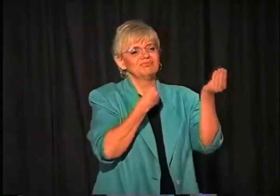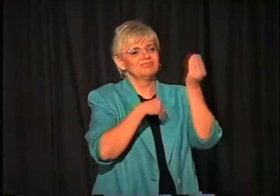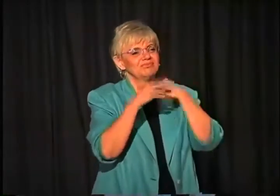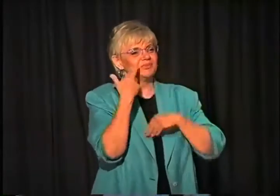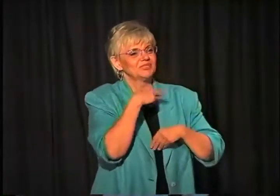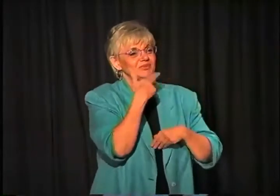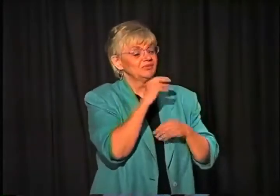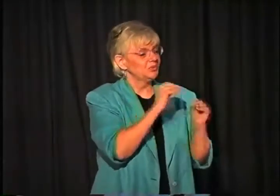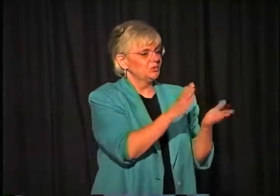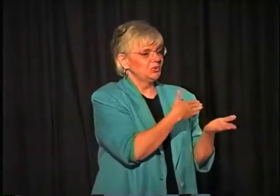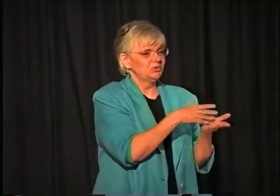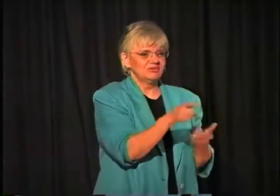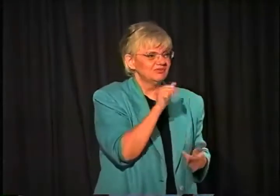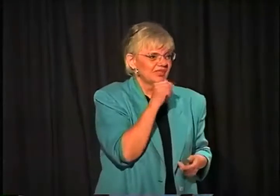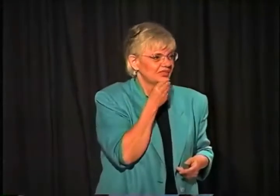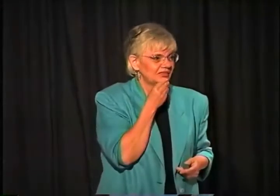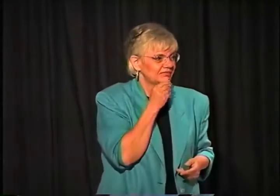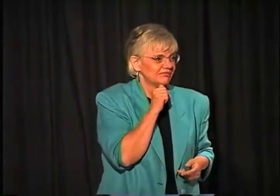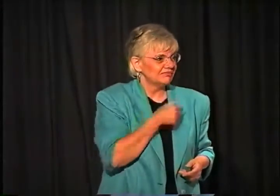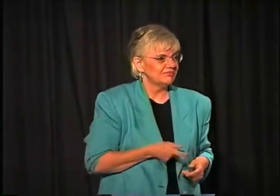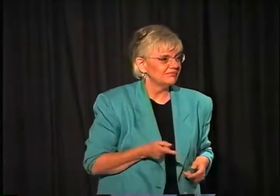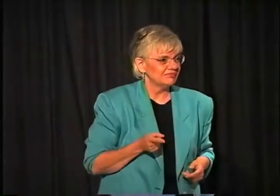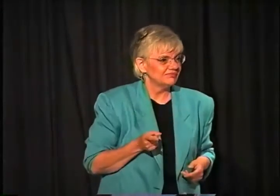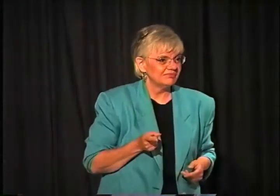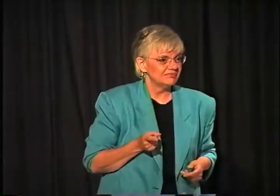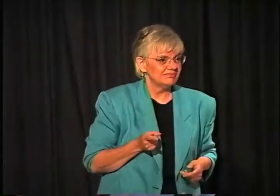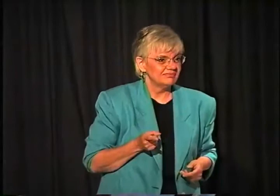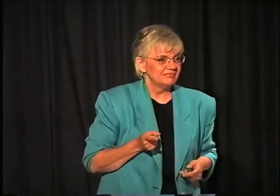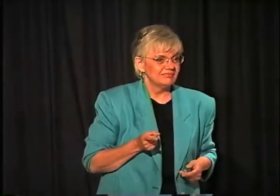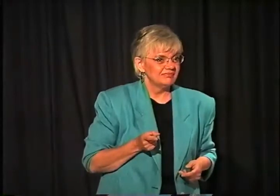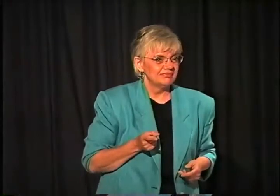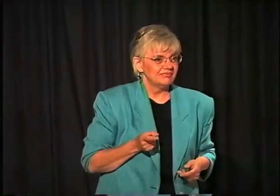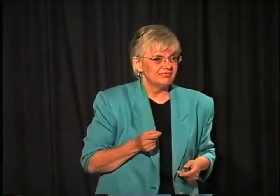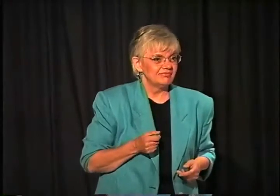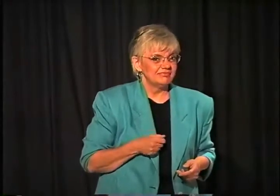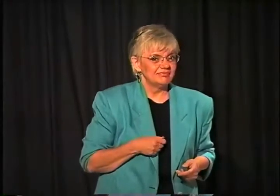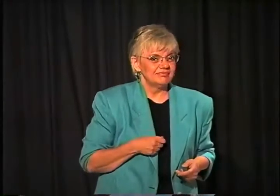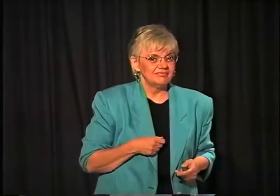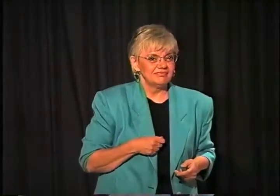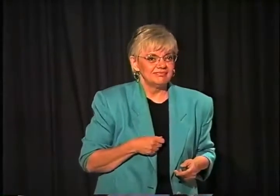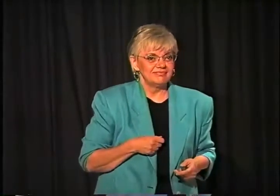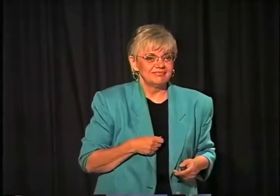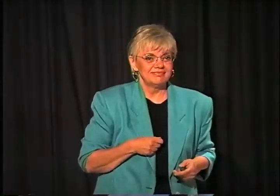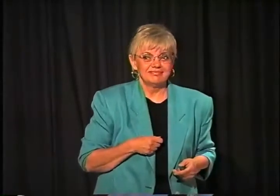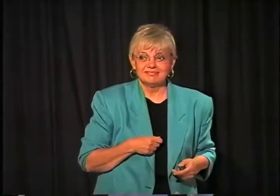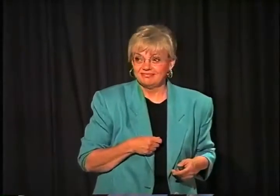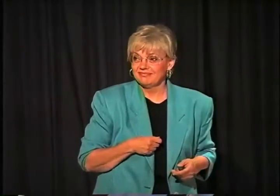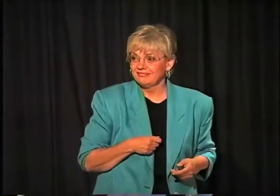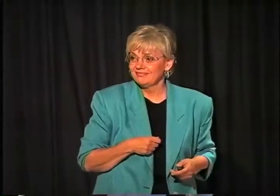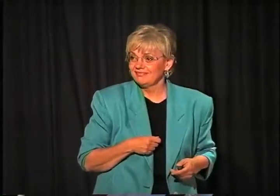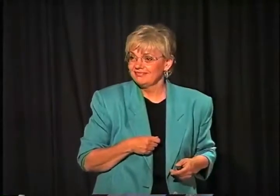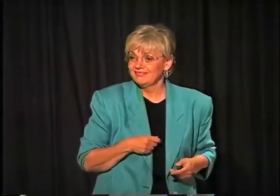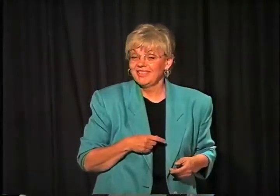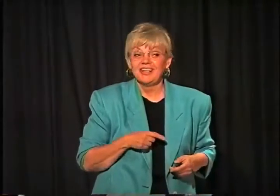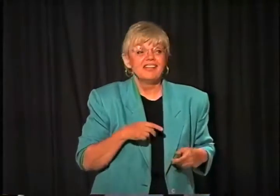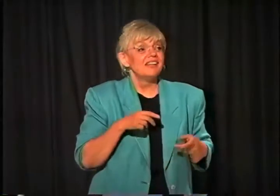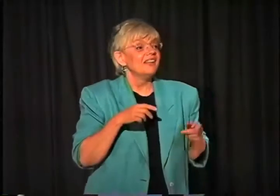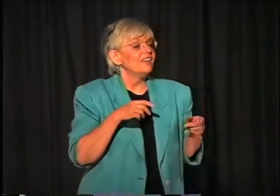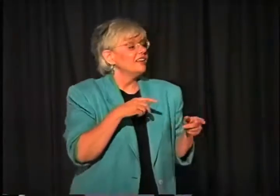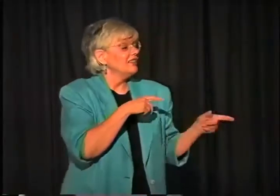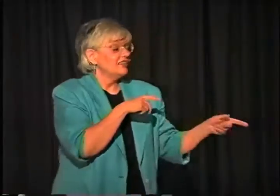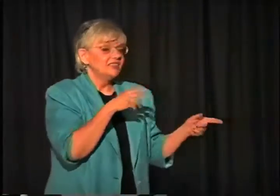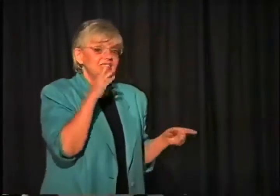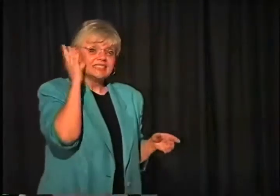It controls everything that you do. When you eat, if there was no music in a restaurant, you wouldn't know what to do. That's why they have